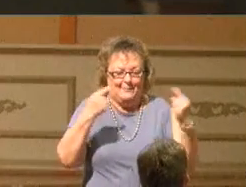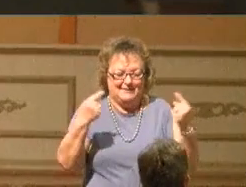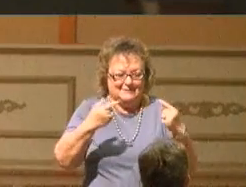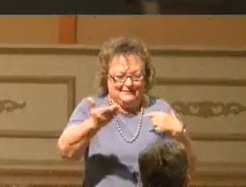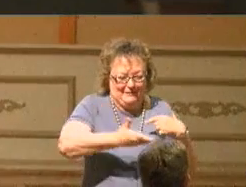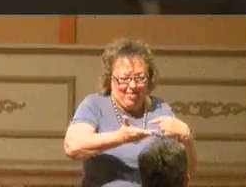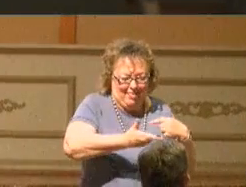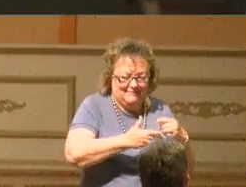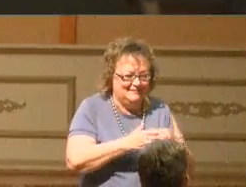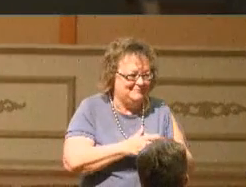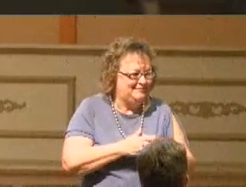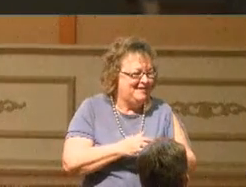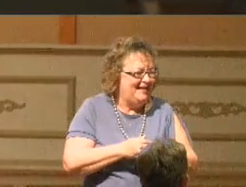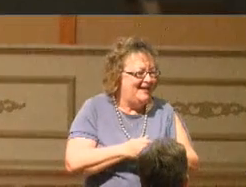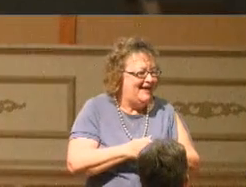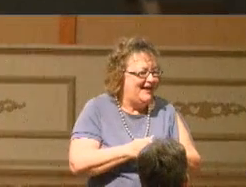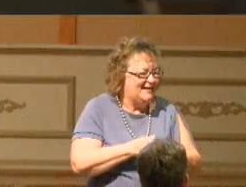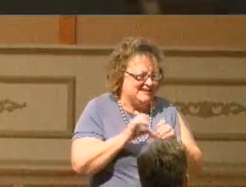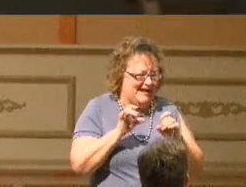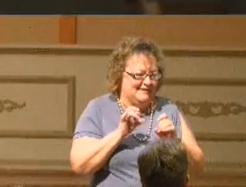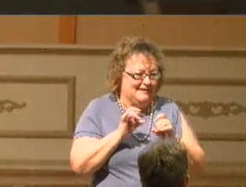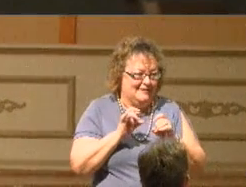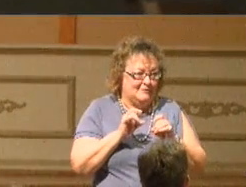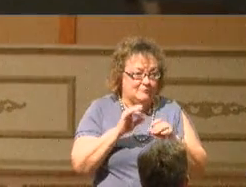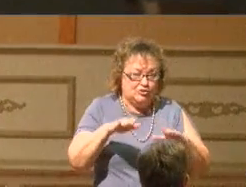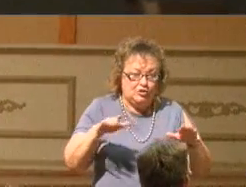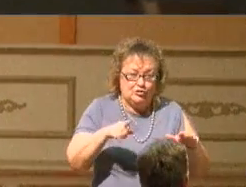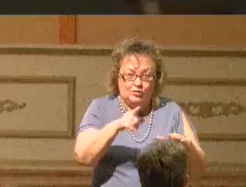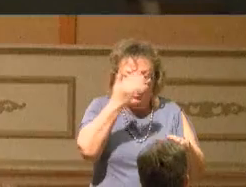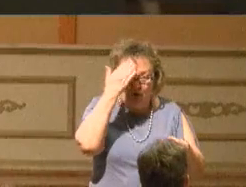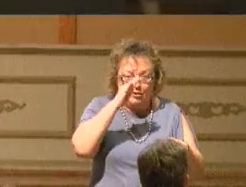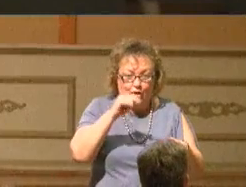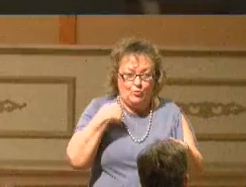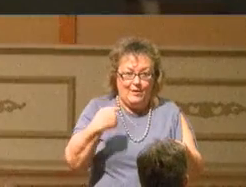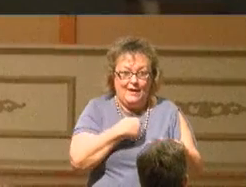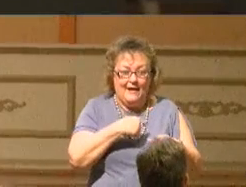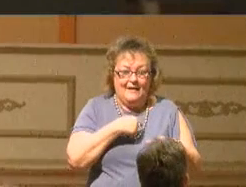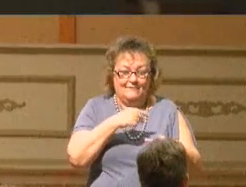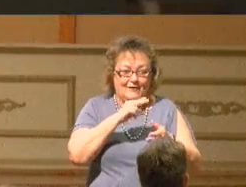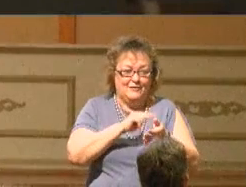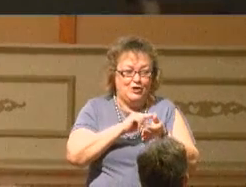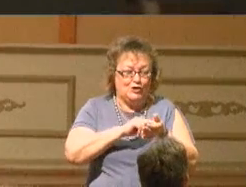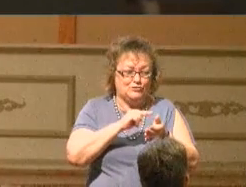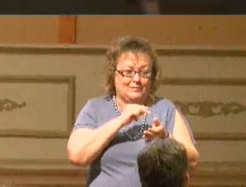For those of you who have children and don't know it, we have a nursery downstairs.